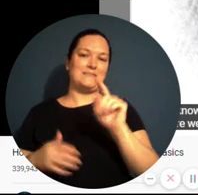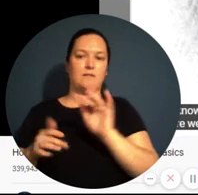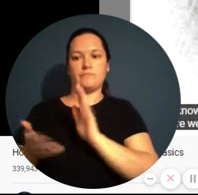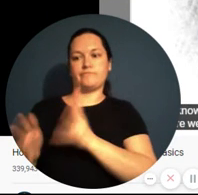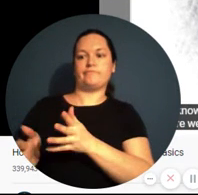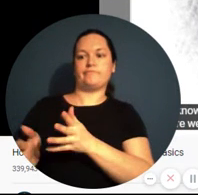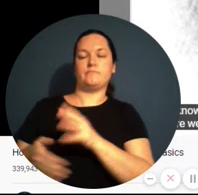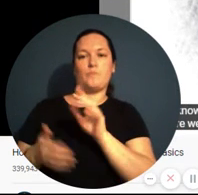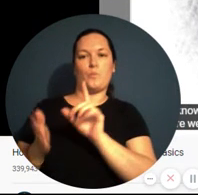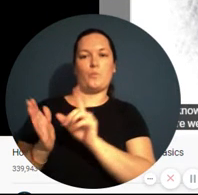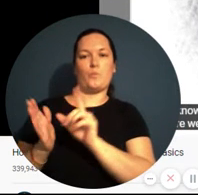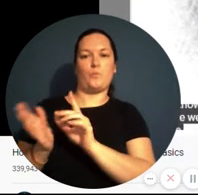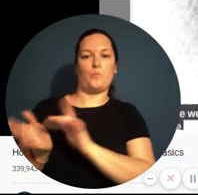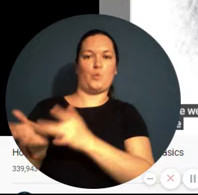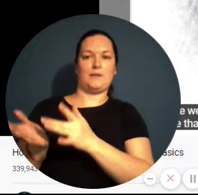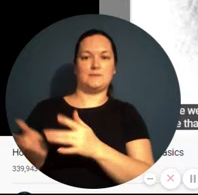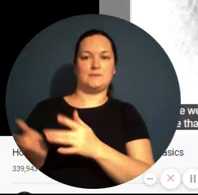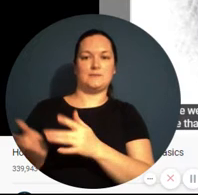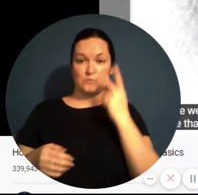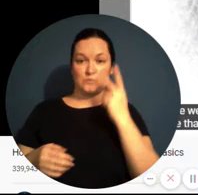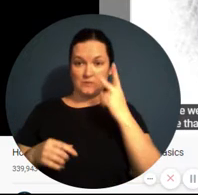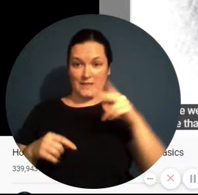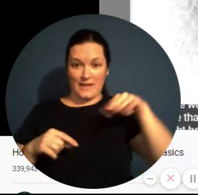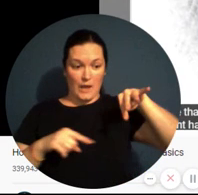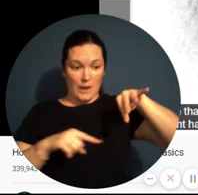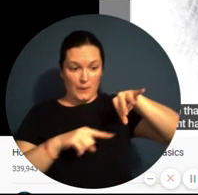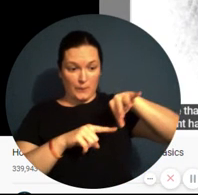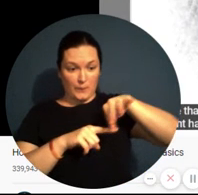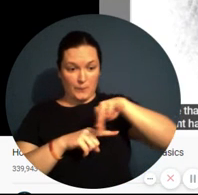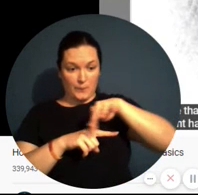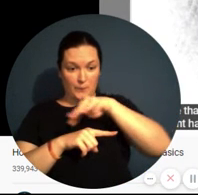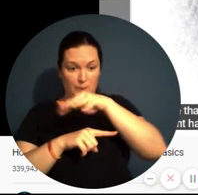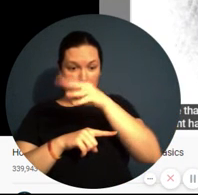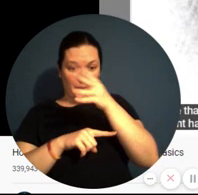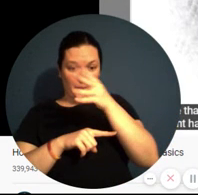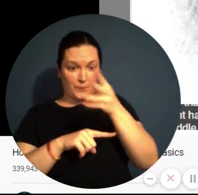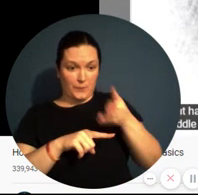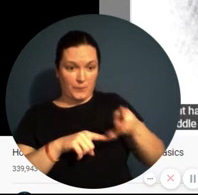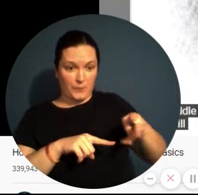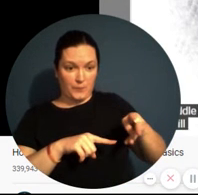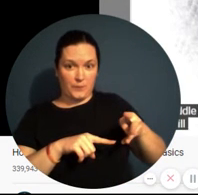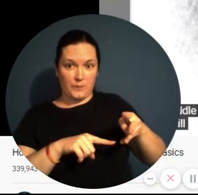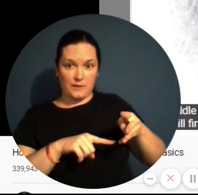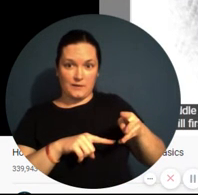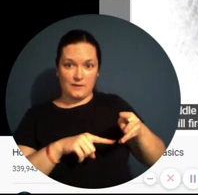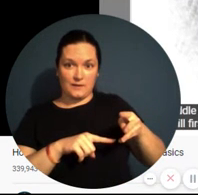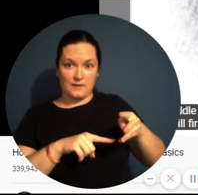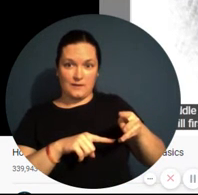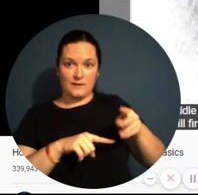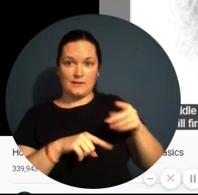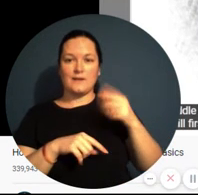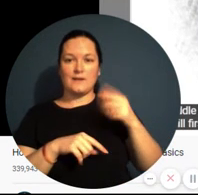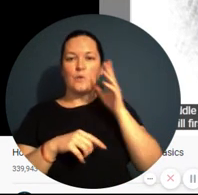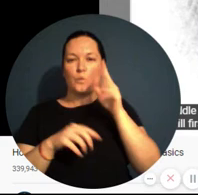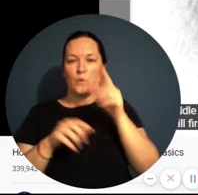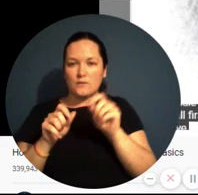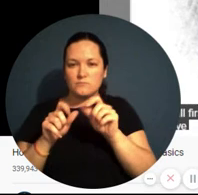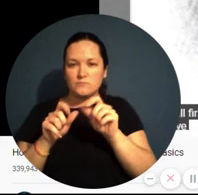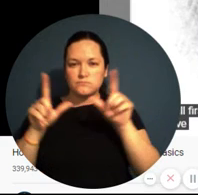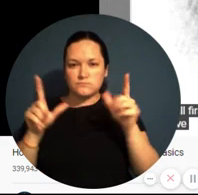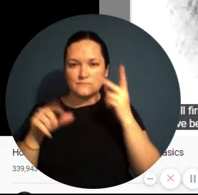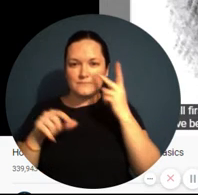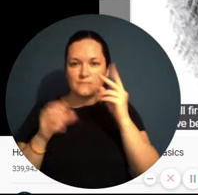loop. You can see that the ridges come in from the right-hand side and loop around the middle. We'll first adjust the levels so we can have